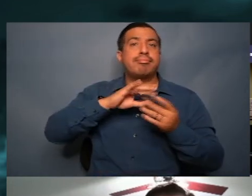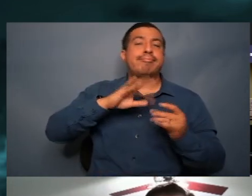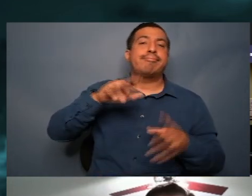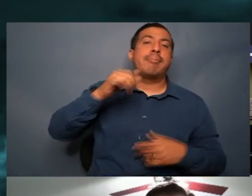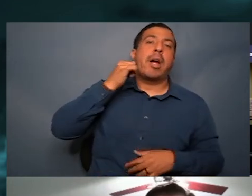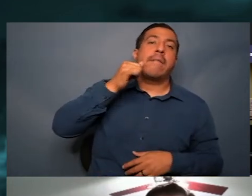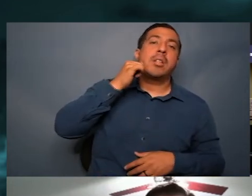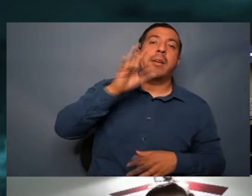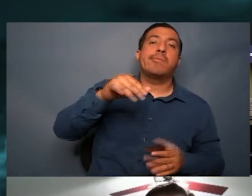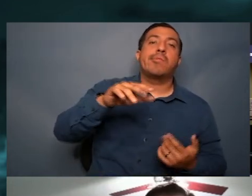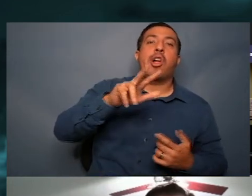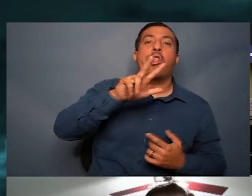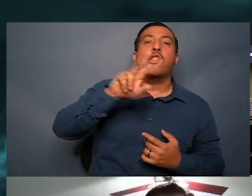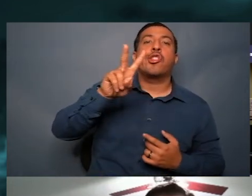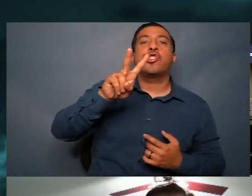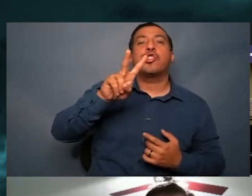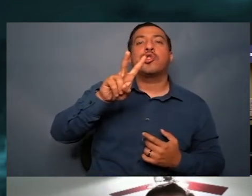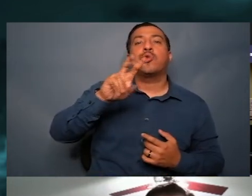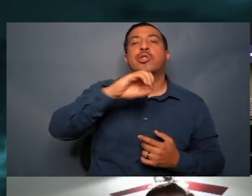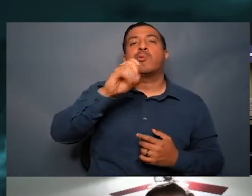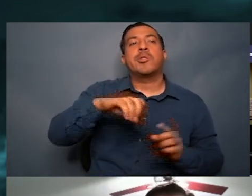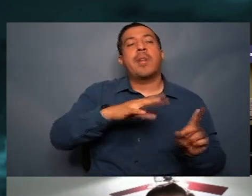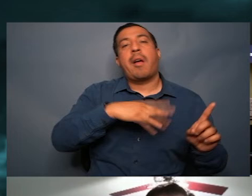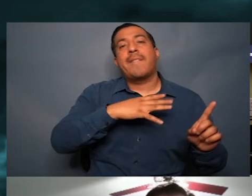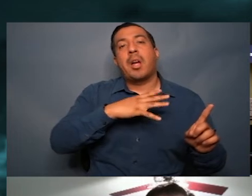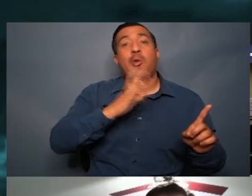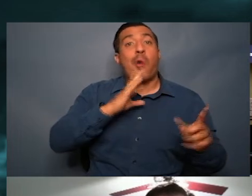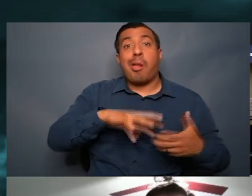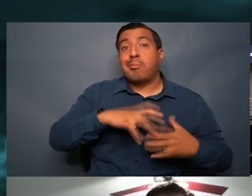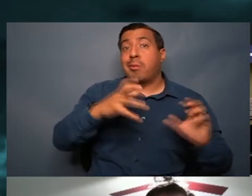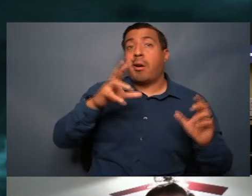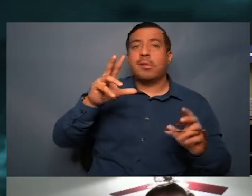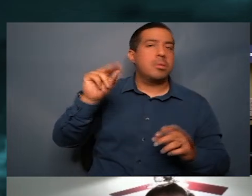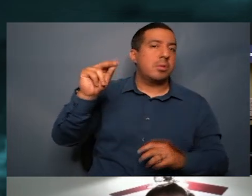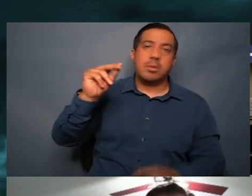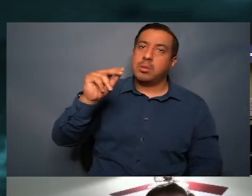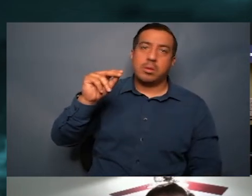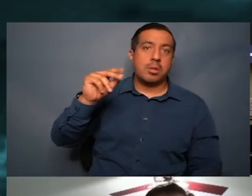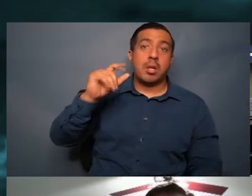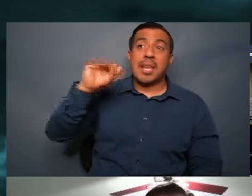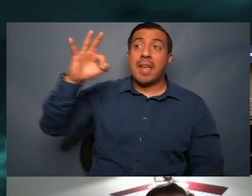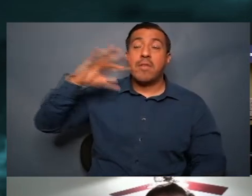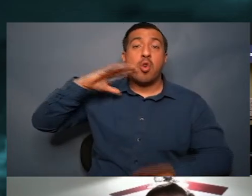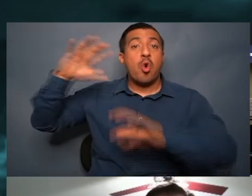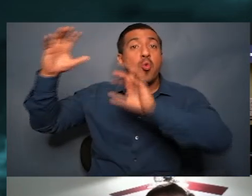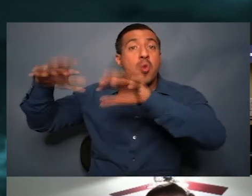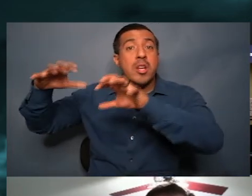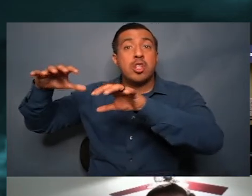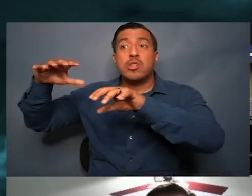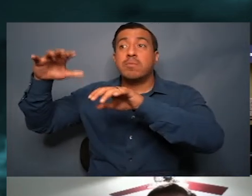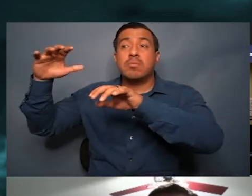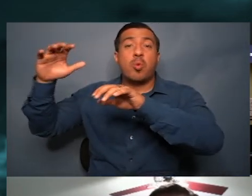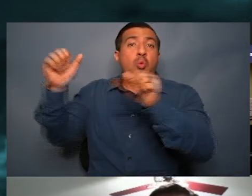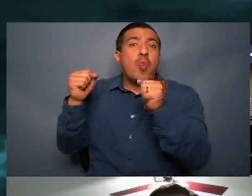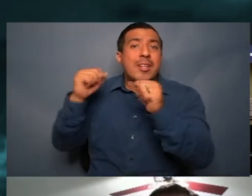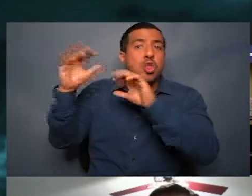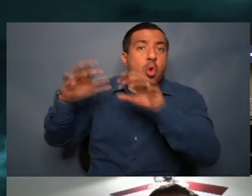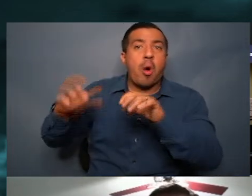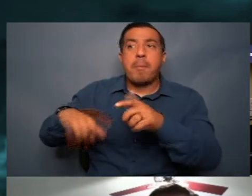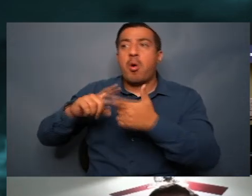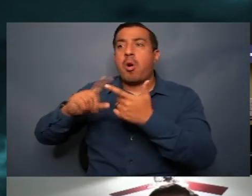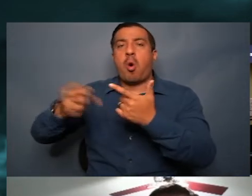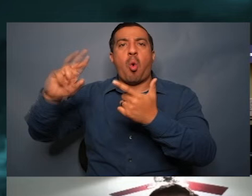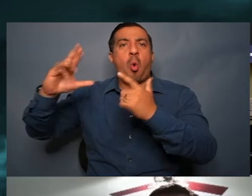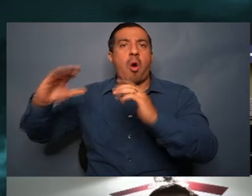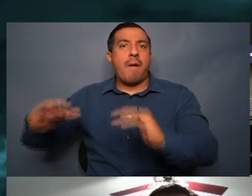everyday 32-degree freeze. But when we're starting to deal with something like we dealt with the winter storm, or a very significant flood, or a